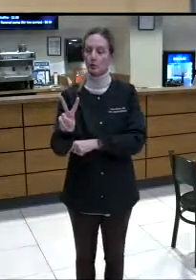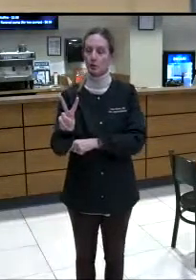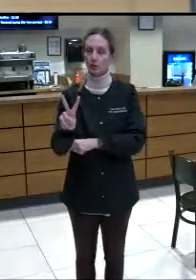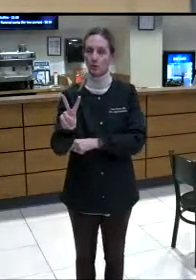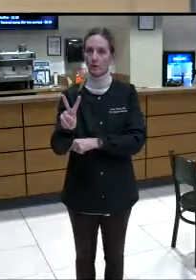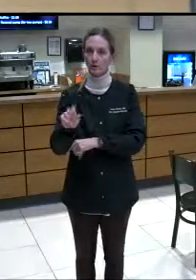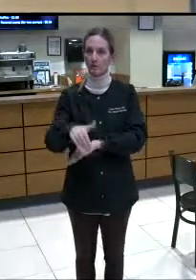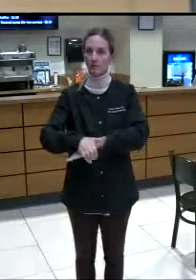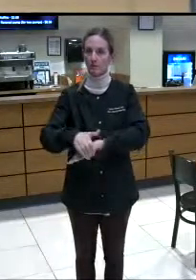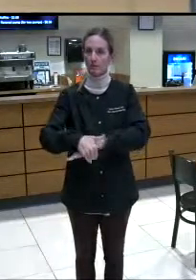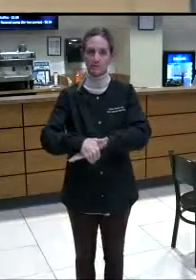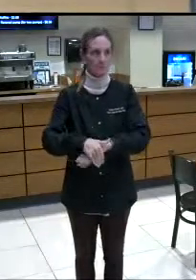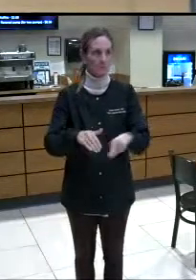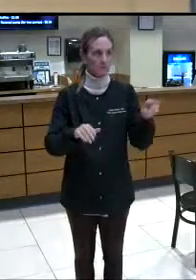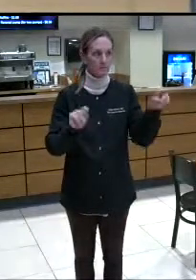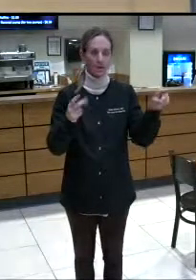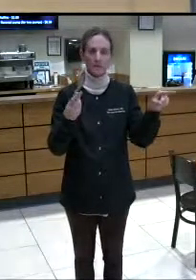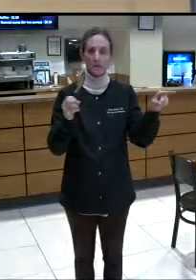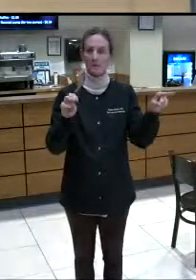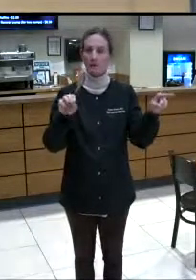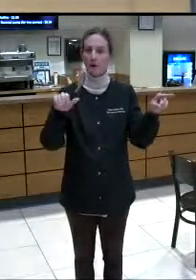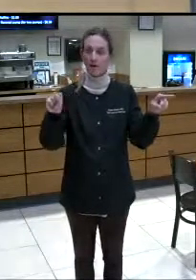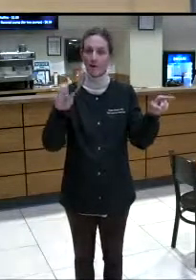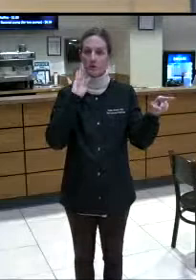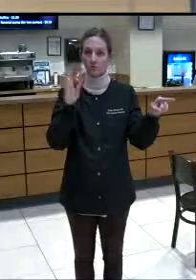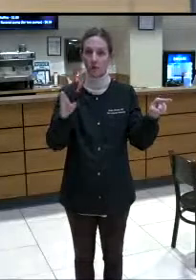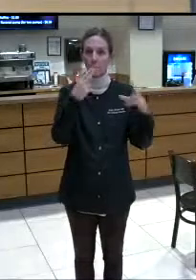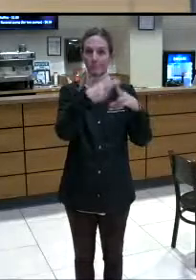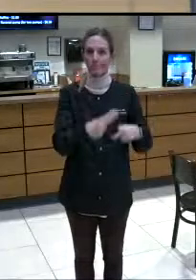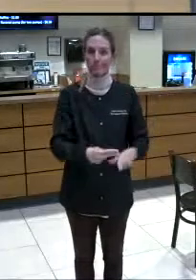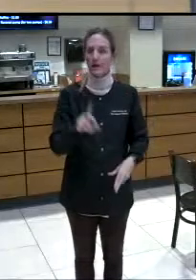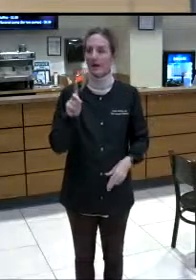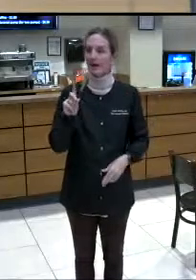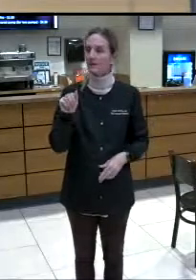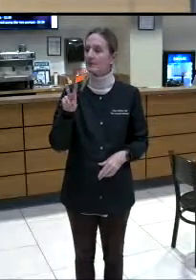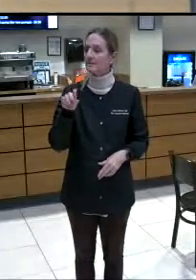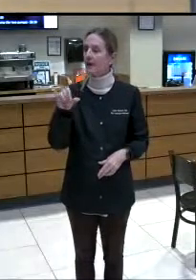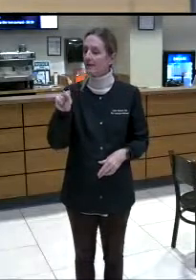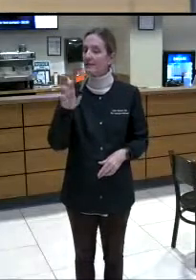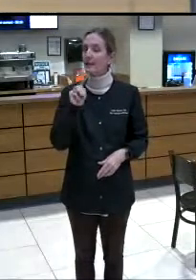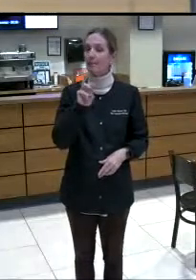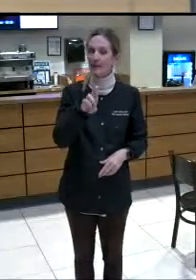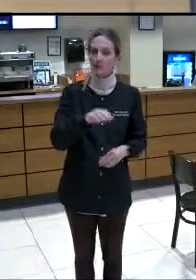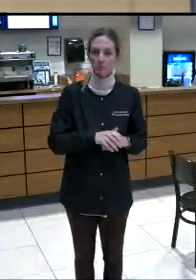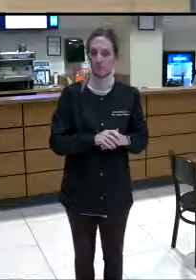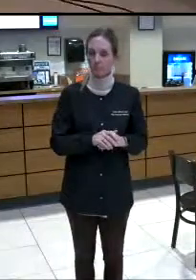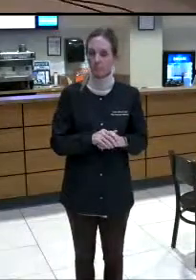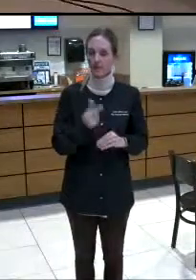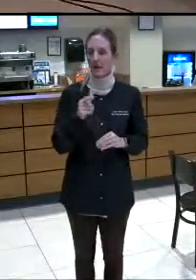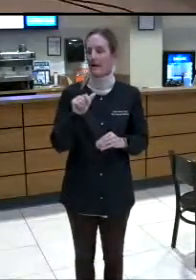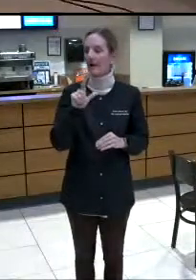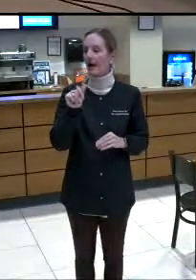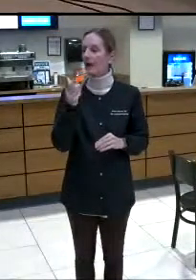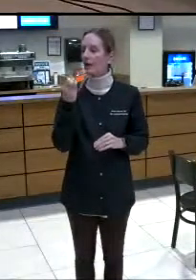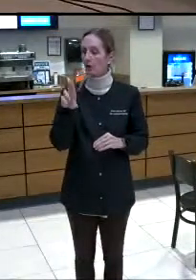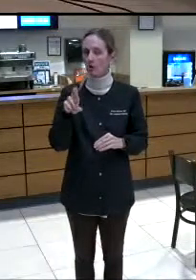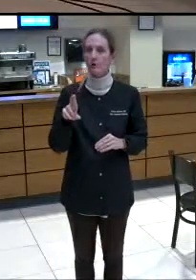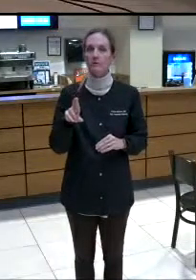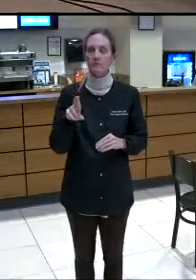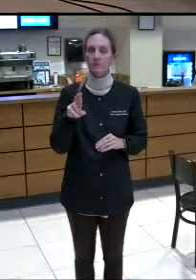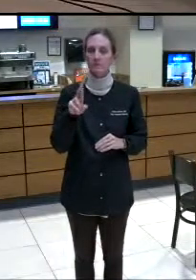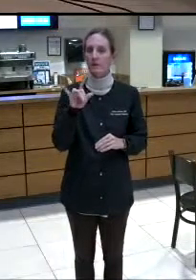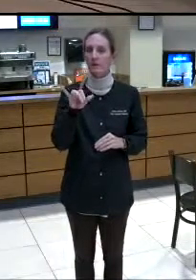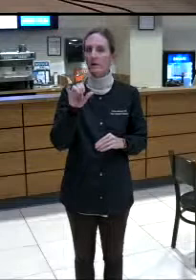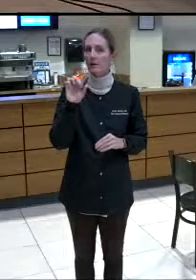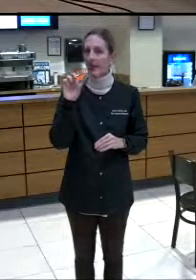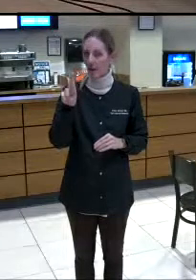Thomas, if you would conduct roll call for us. Yes, ma'am. Mr. Davis. Excuse me. Miss Gallagher. Here. Mrs. Davis. Here.